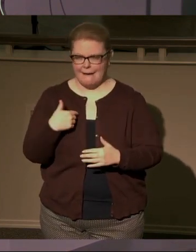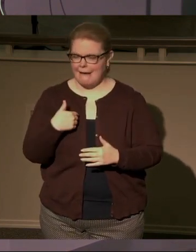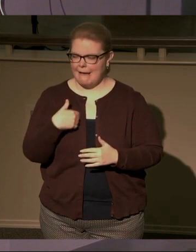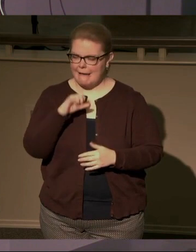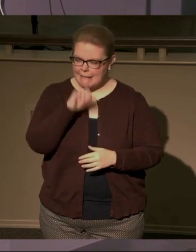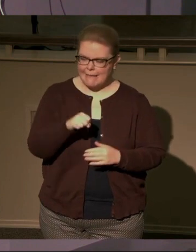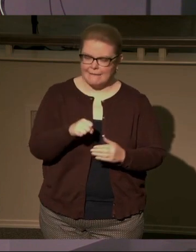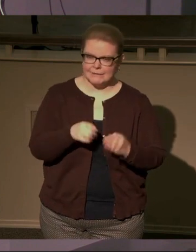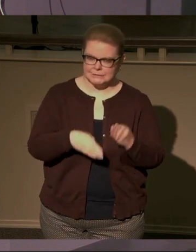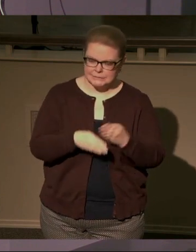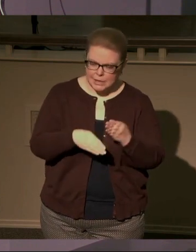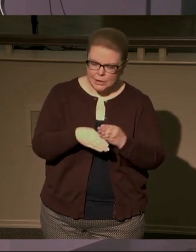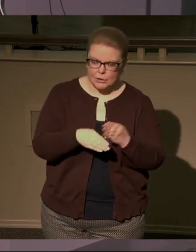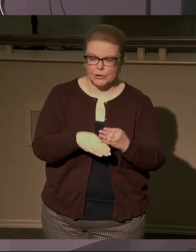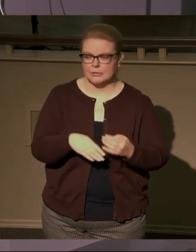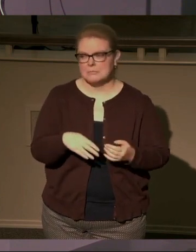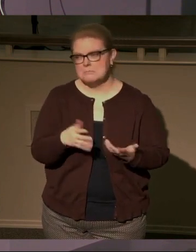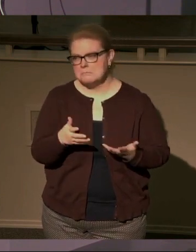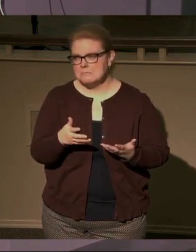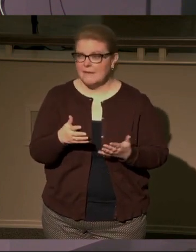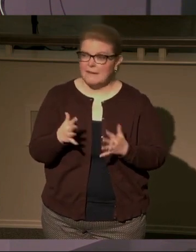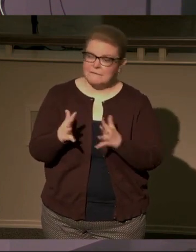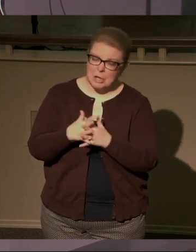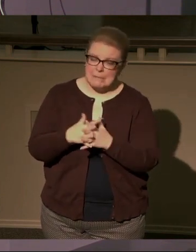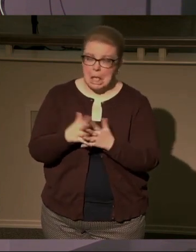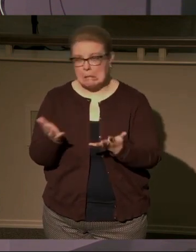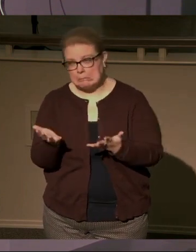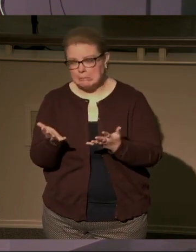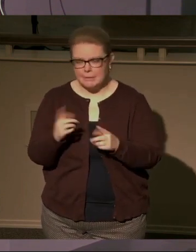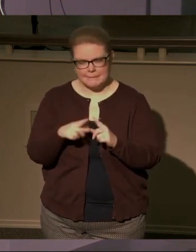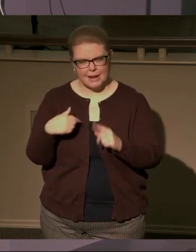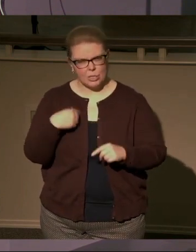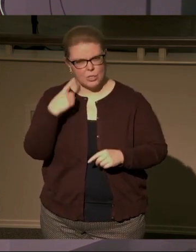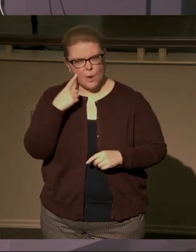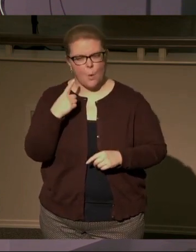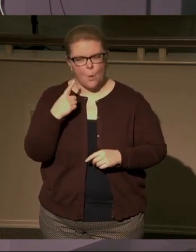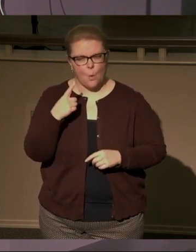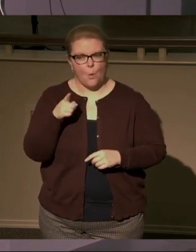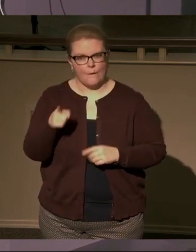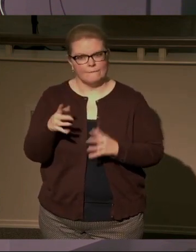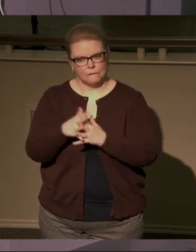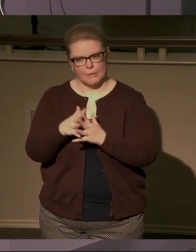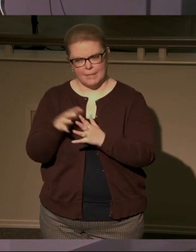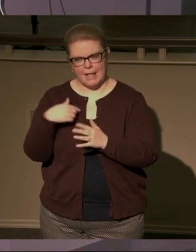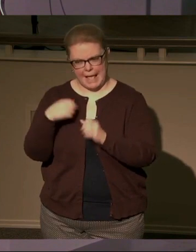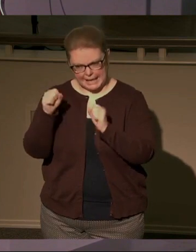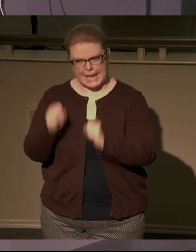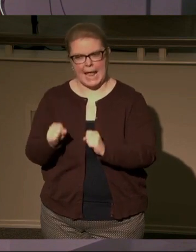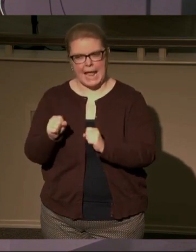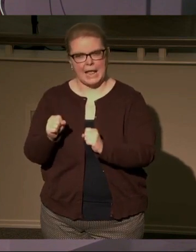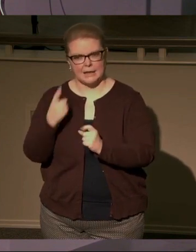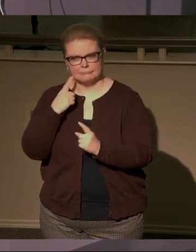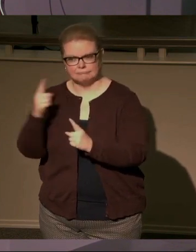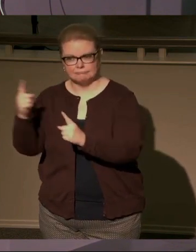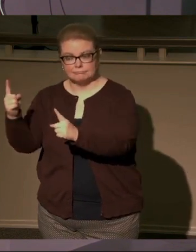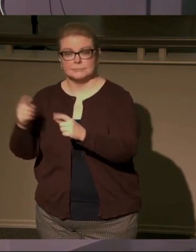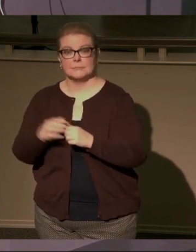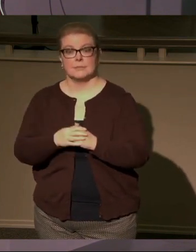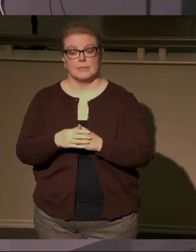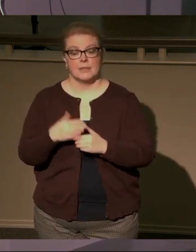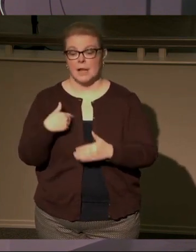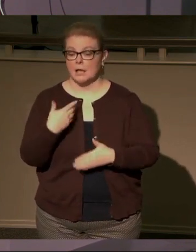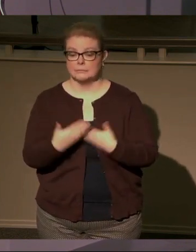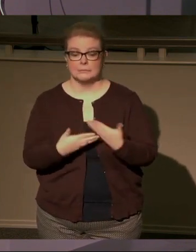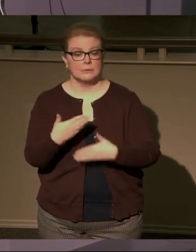soccer. I didn't so much love football, but I thought, you know, I can go far. And then as the world unfolded before me,